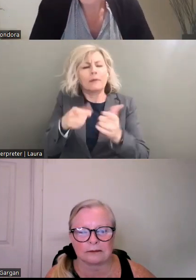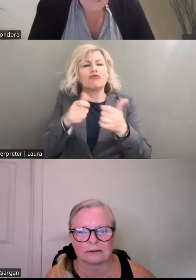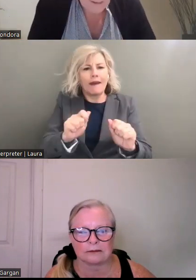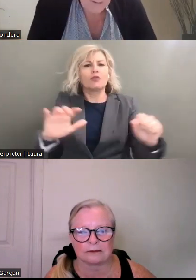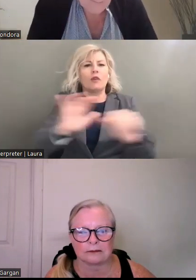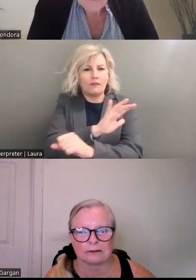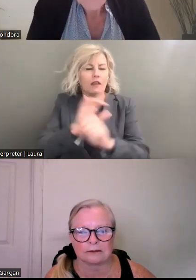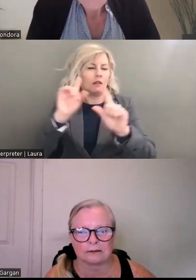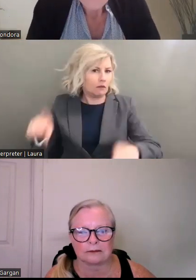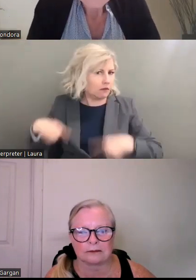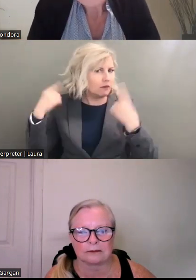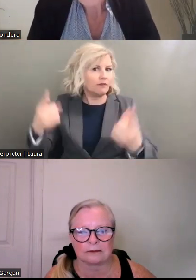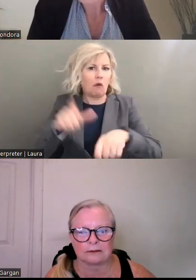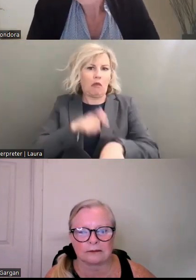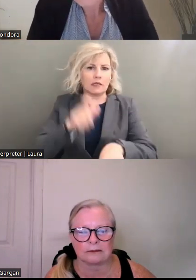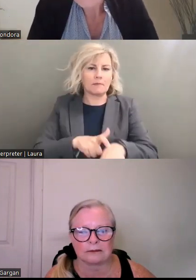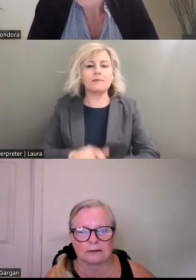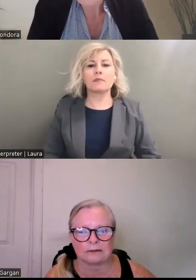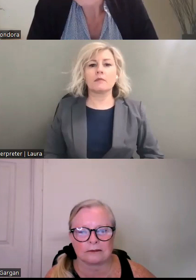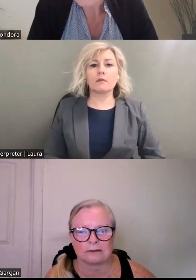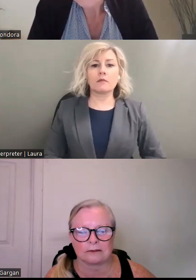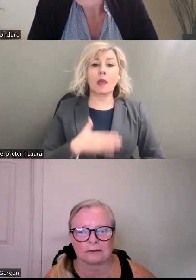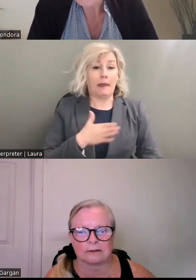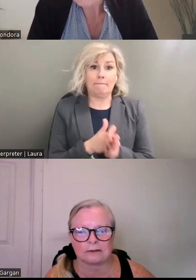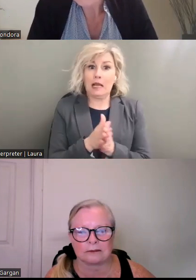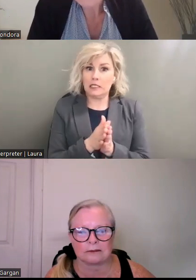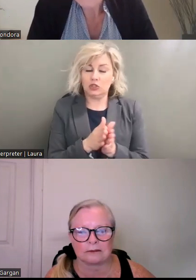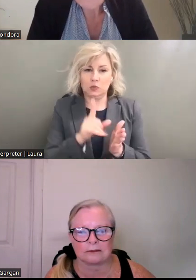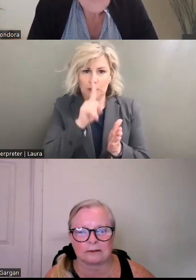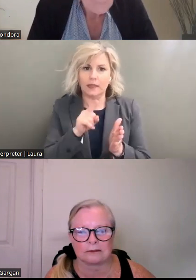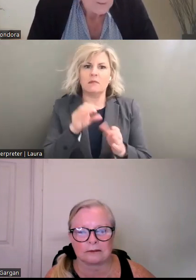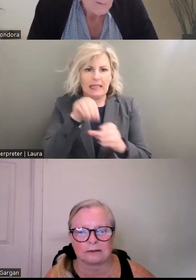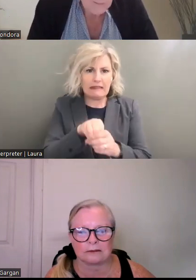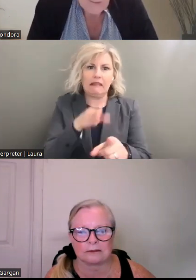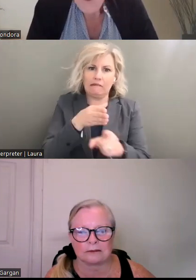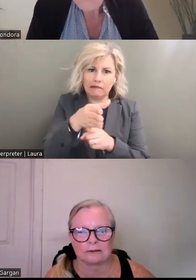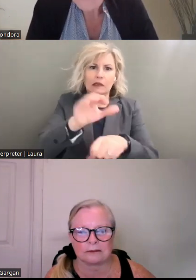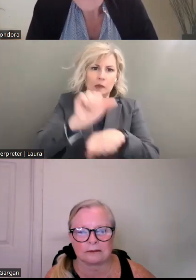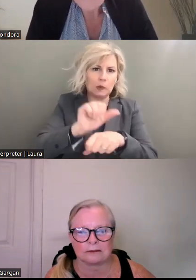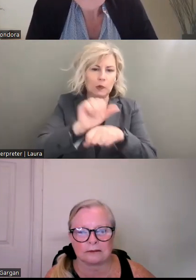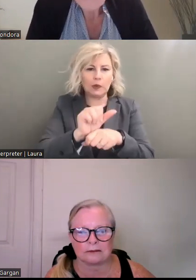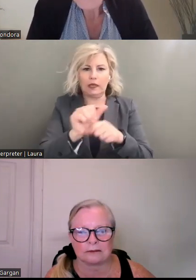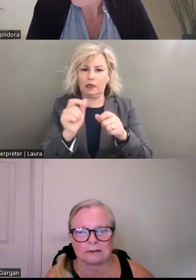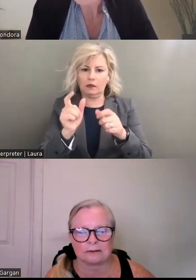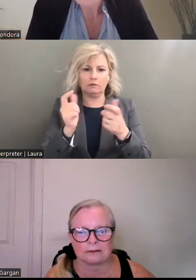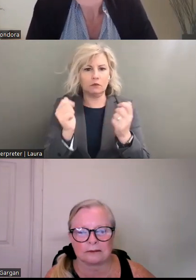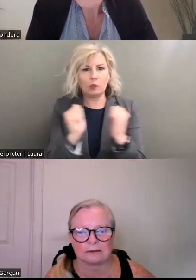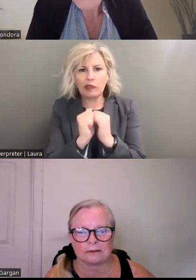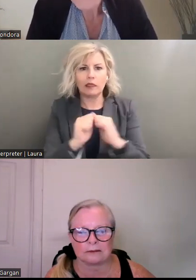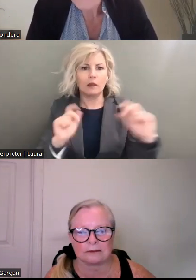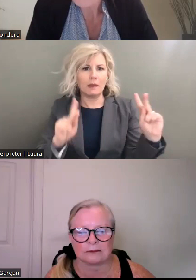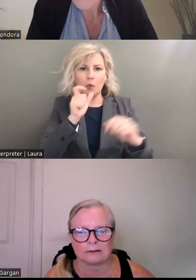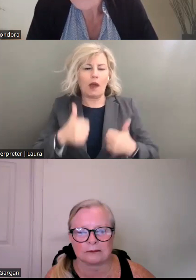for a long time. My passion is really being in the field, working alongside people with